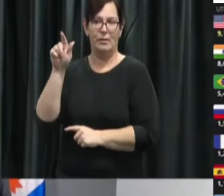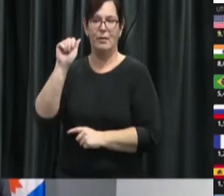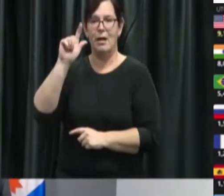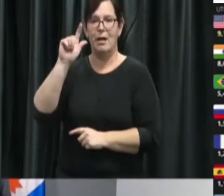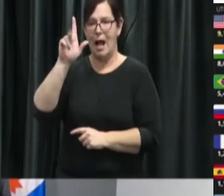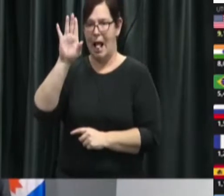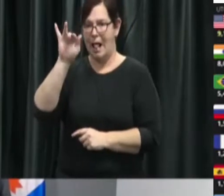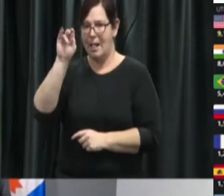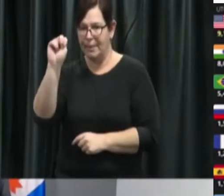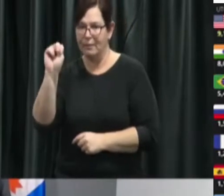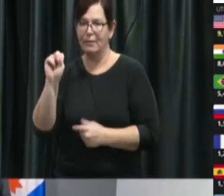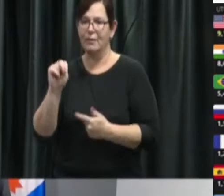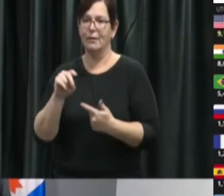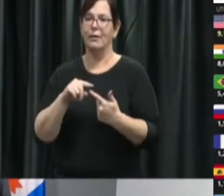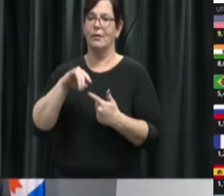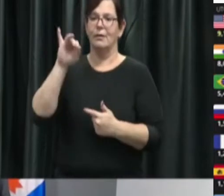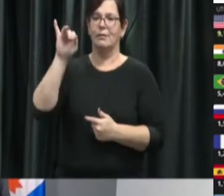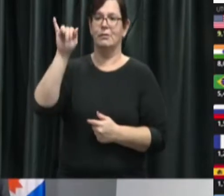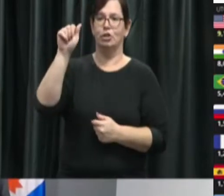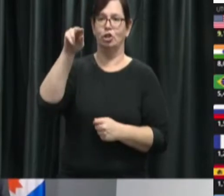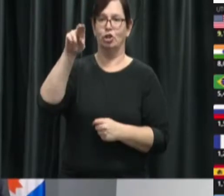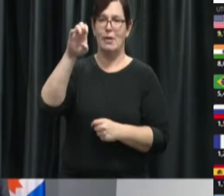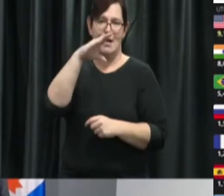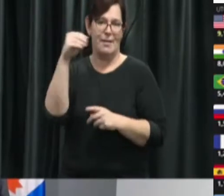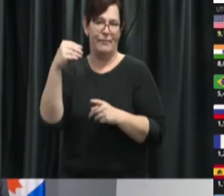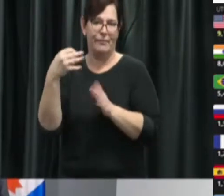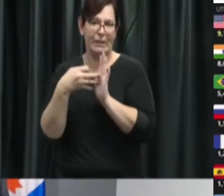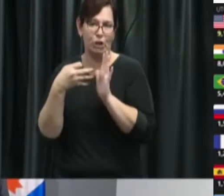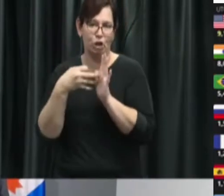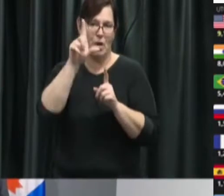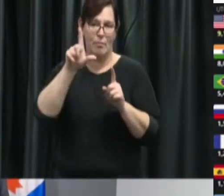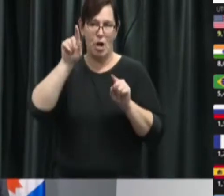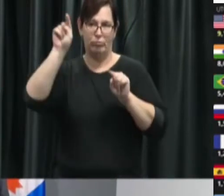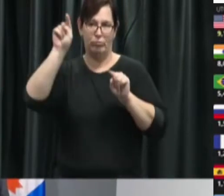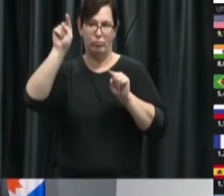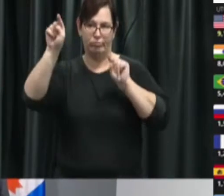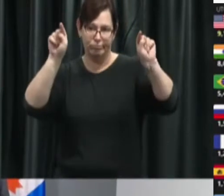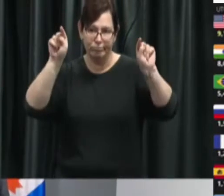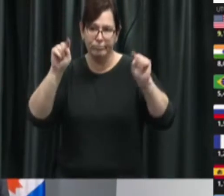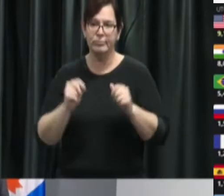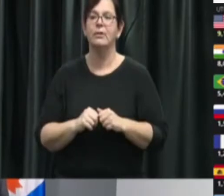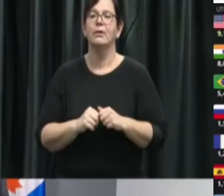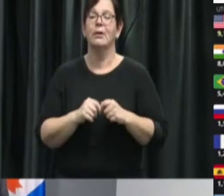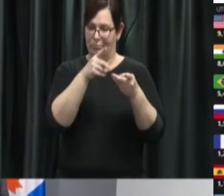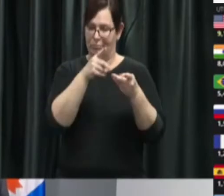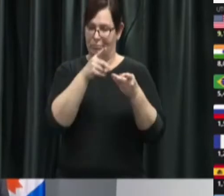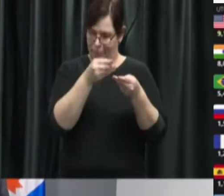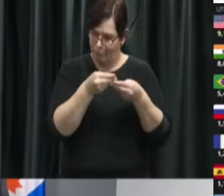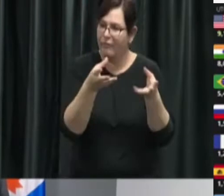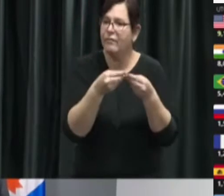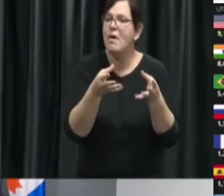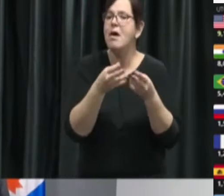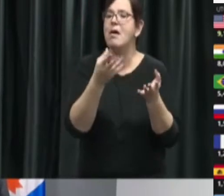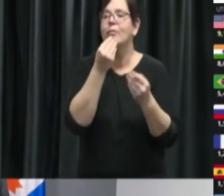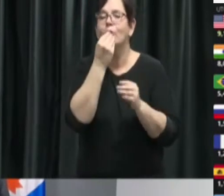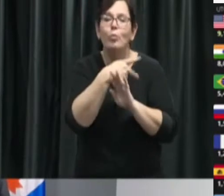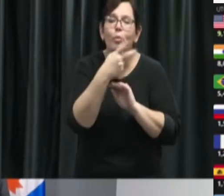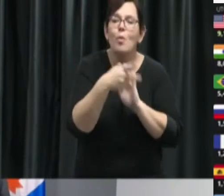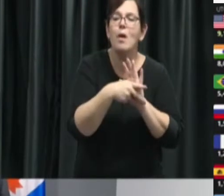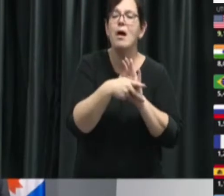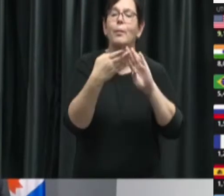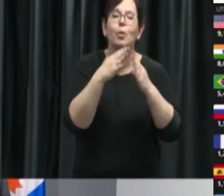York Harvest to expand food distribution throughout recreation facilities with a focus on neighbourhoods. The Northwest will continue to be